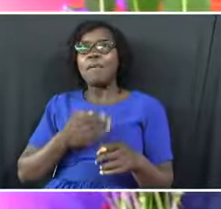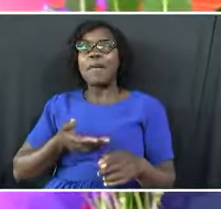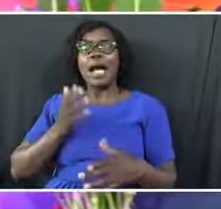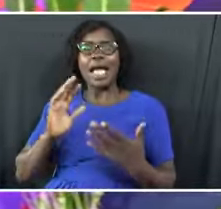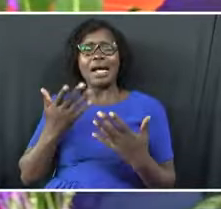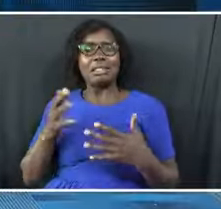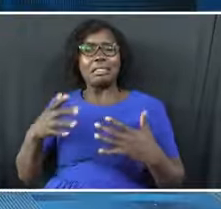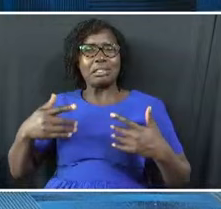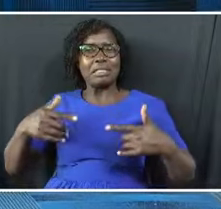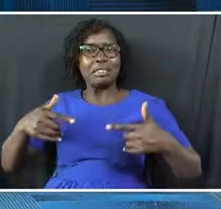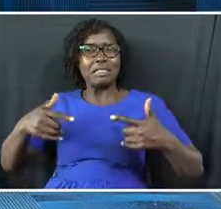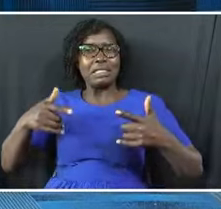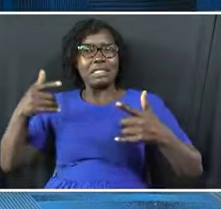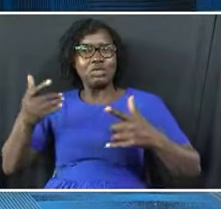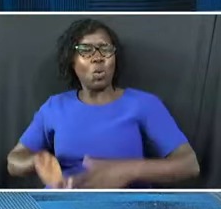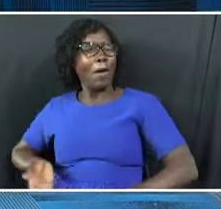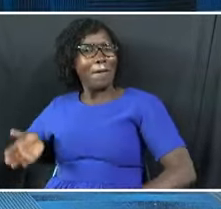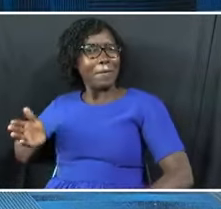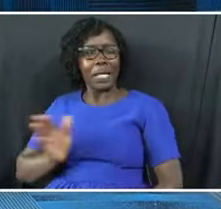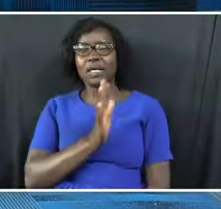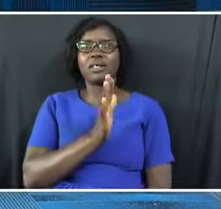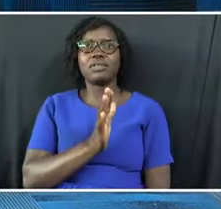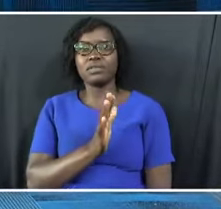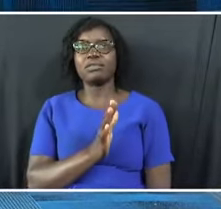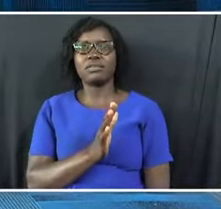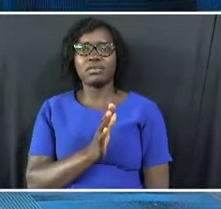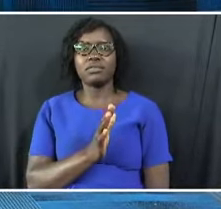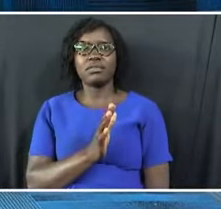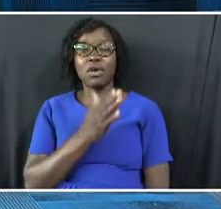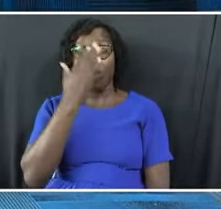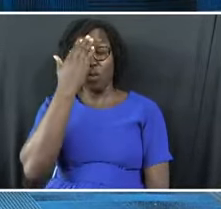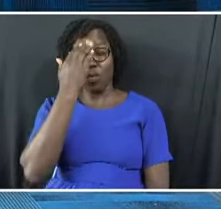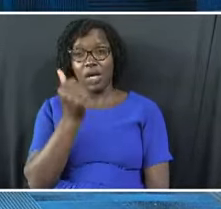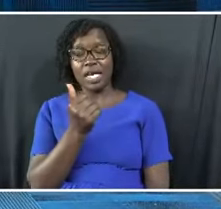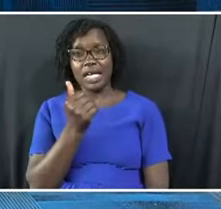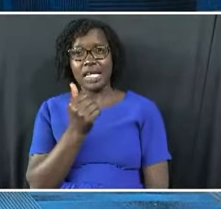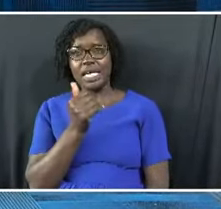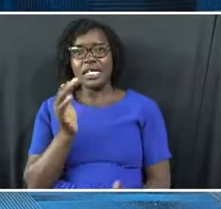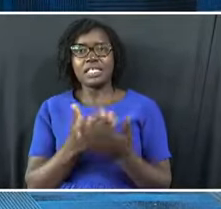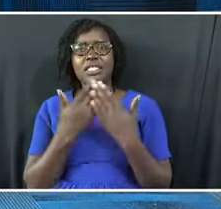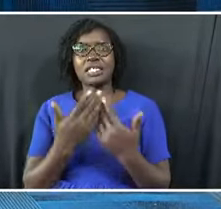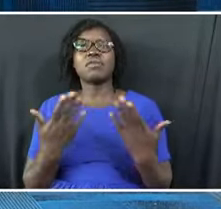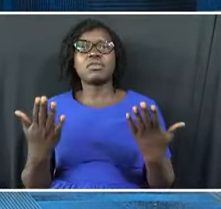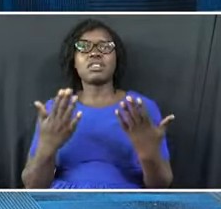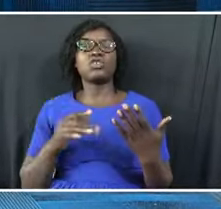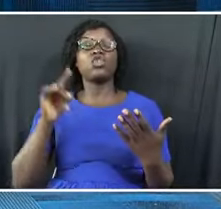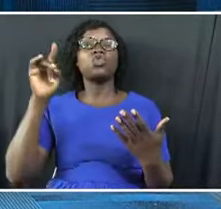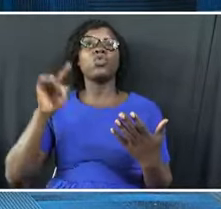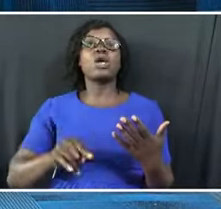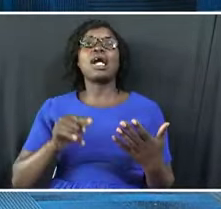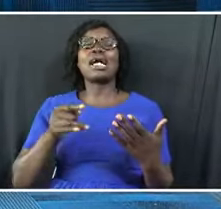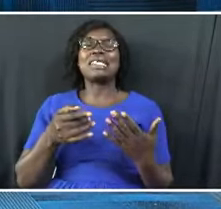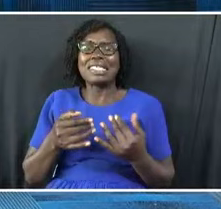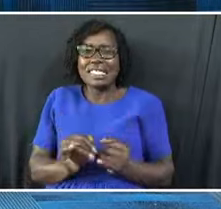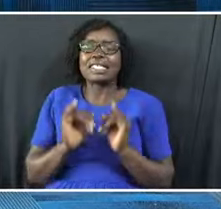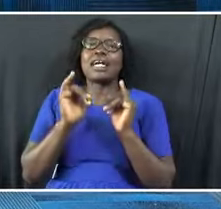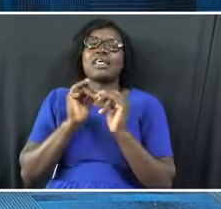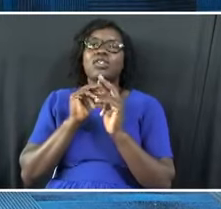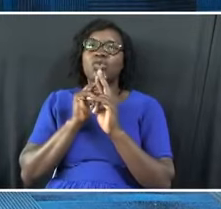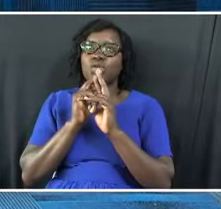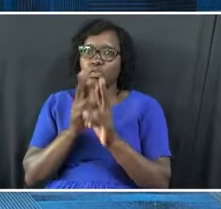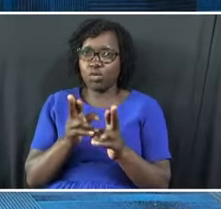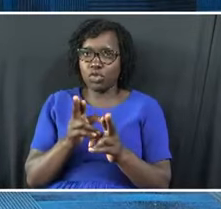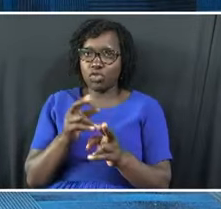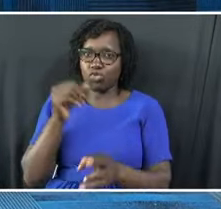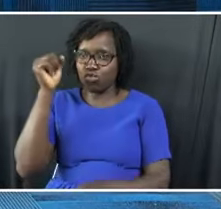shaking to administer justice to her. Because there are some things you can't dare and respond to